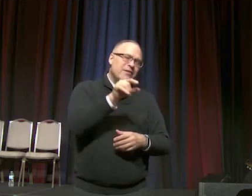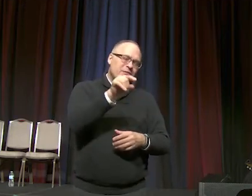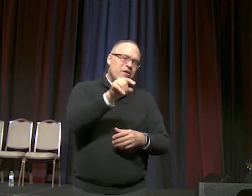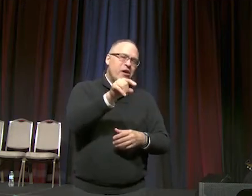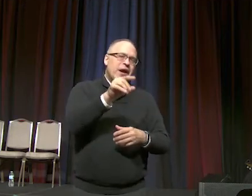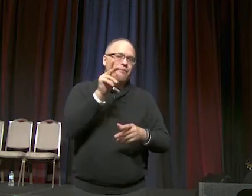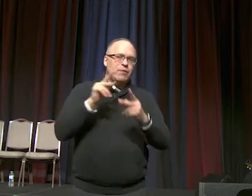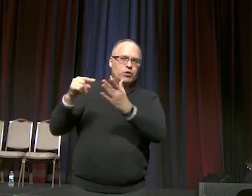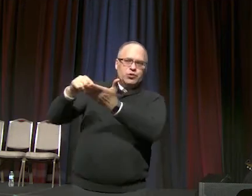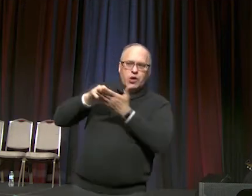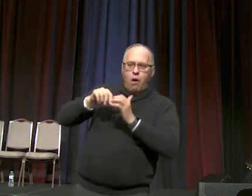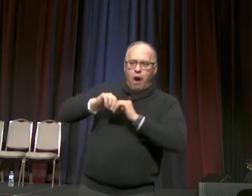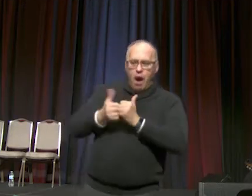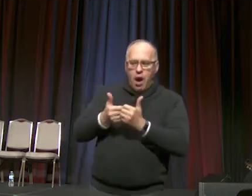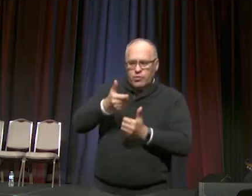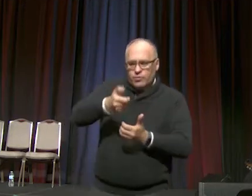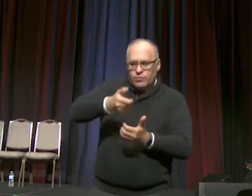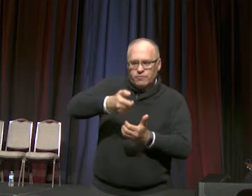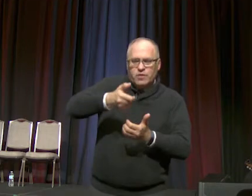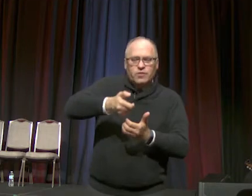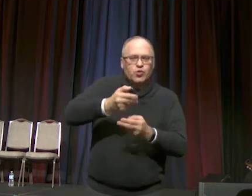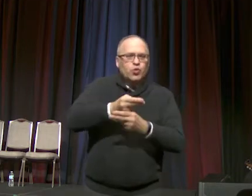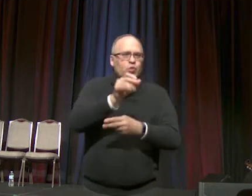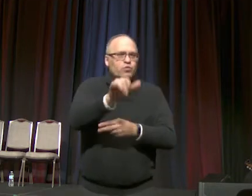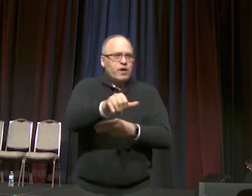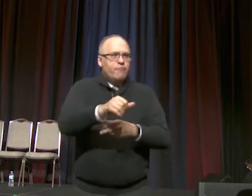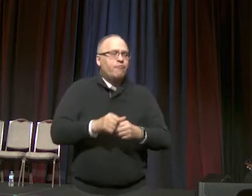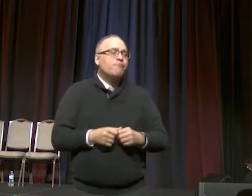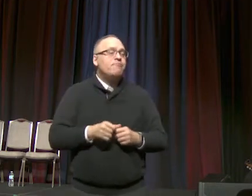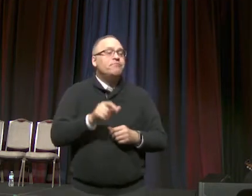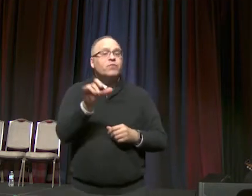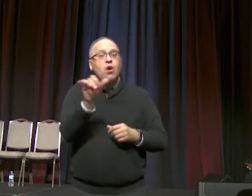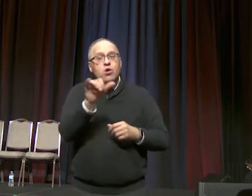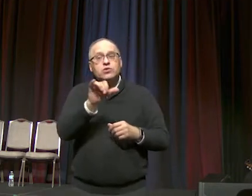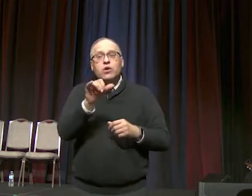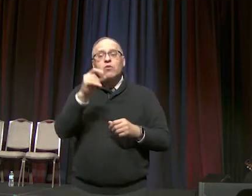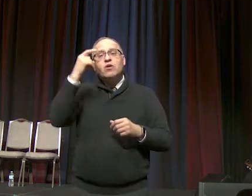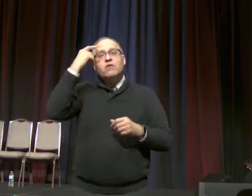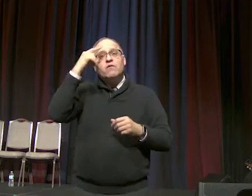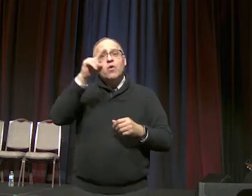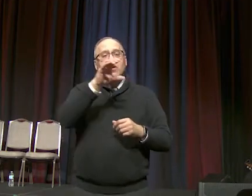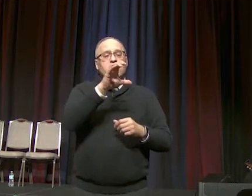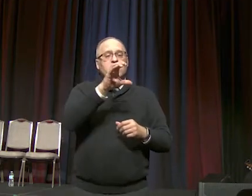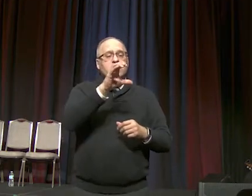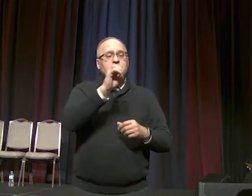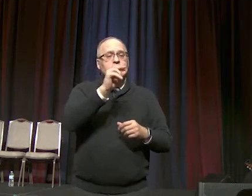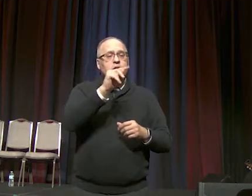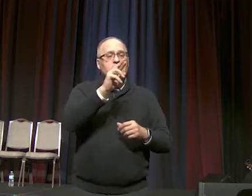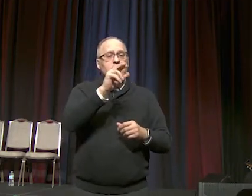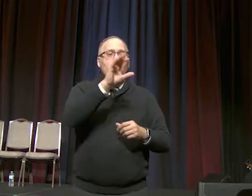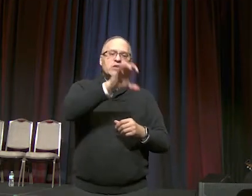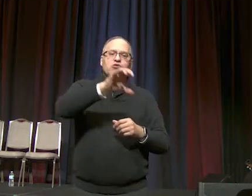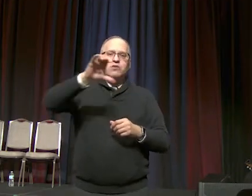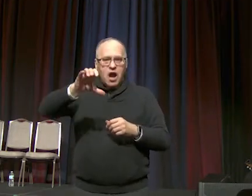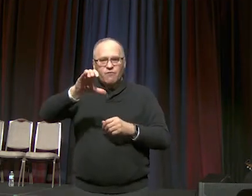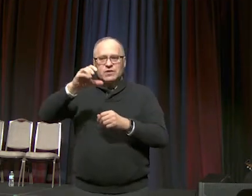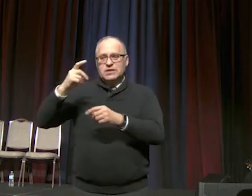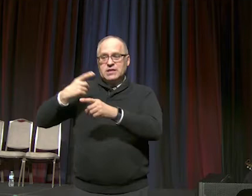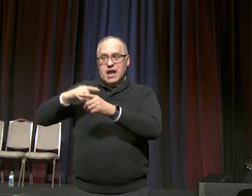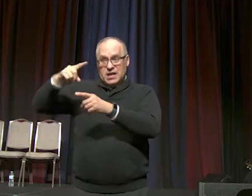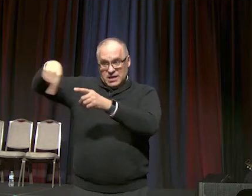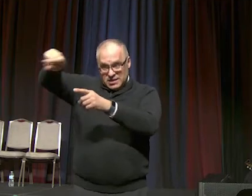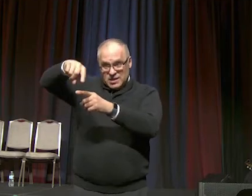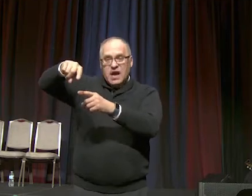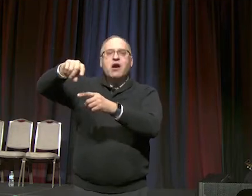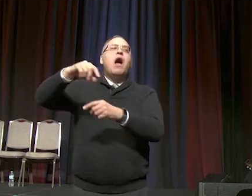device. There will be pre-general conference briefings for central conference delegates, both in country. Sarah and I will be traveling